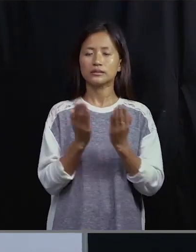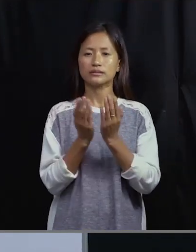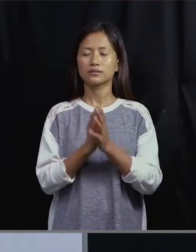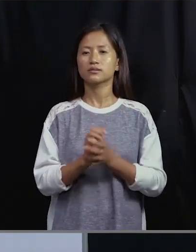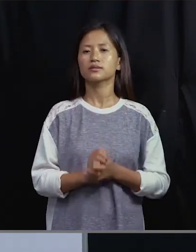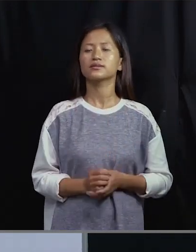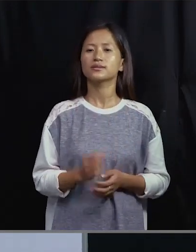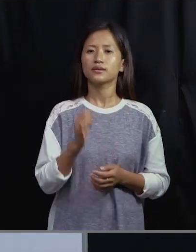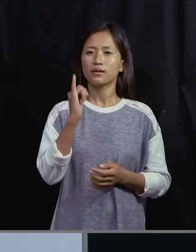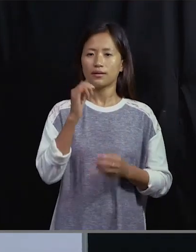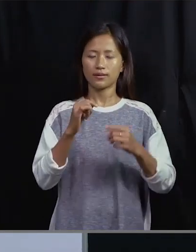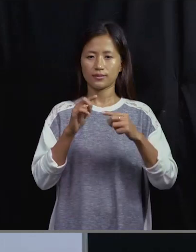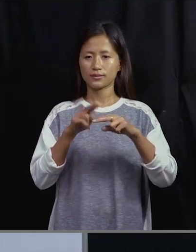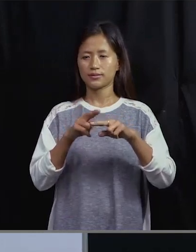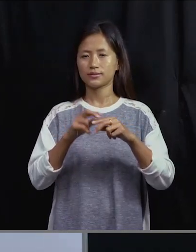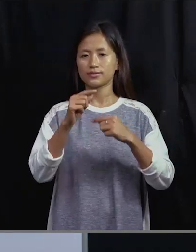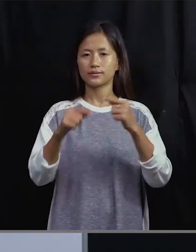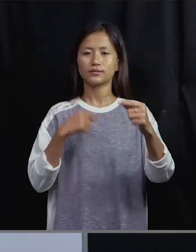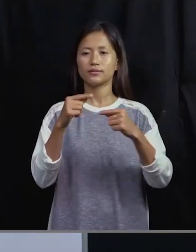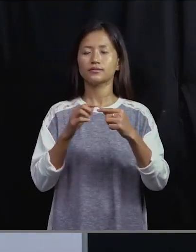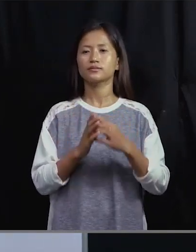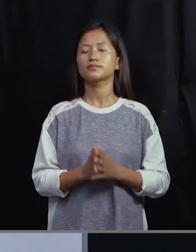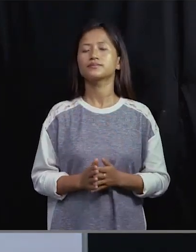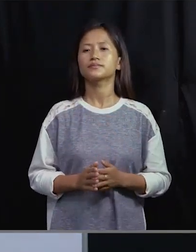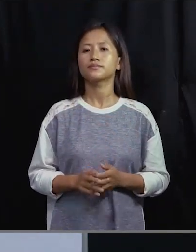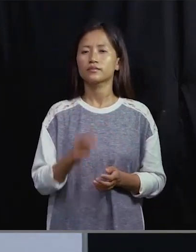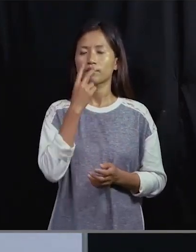this industry a little bit in detail. So I have prepared one chart.